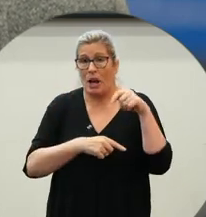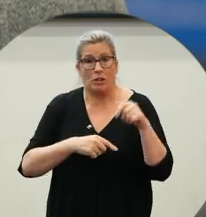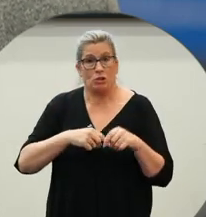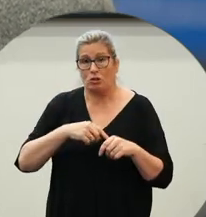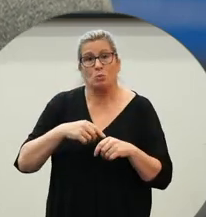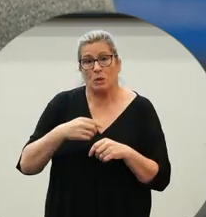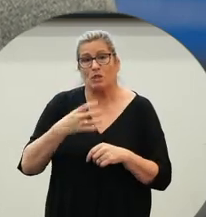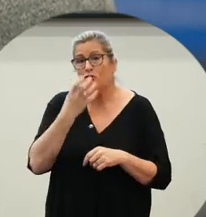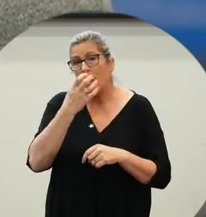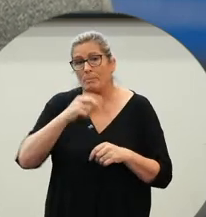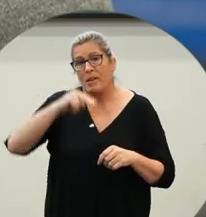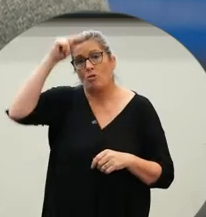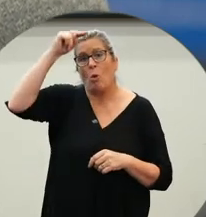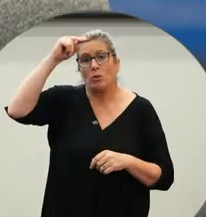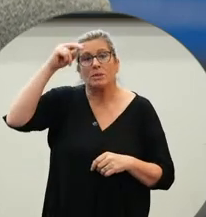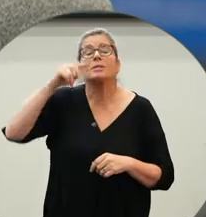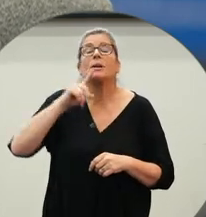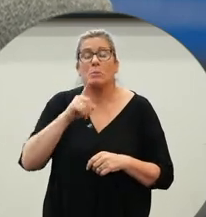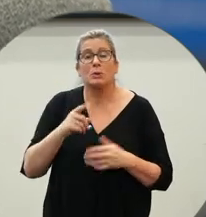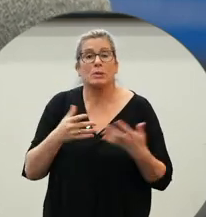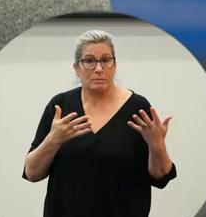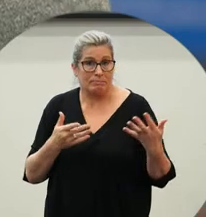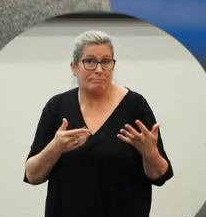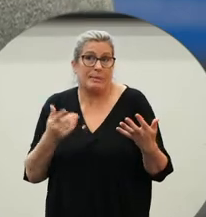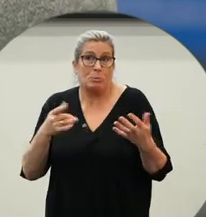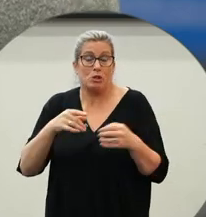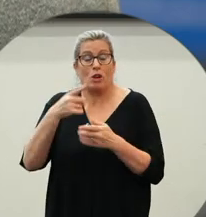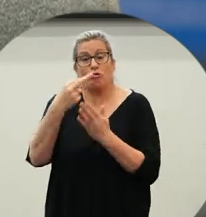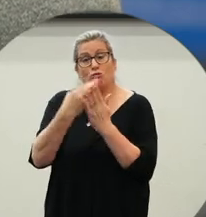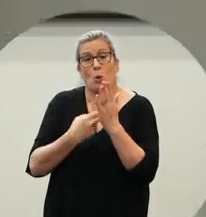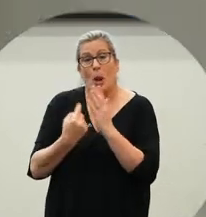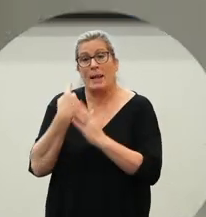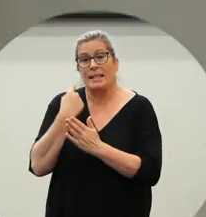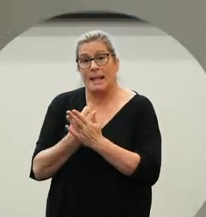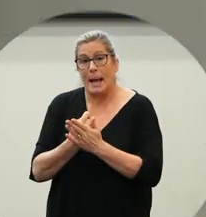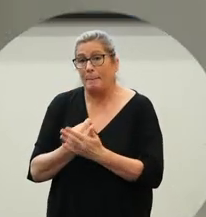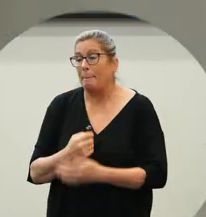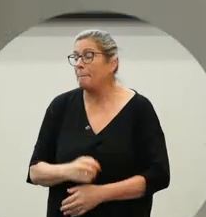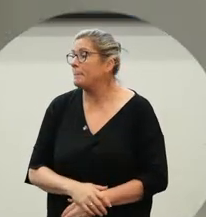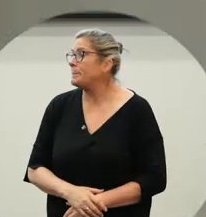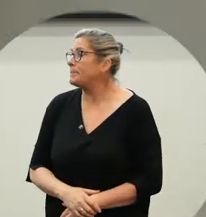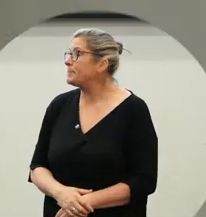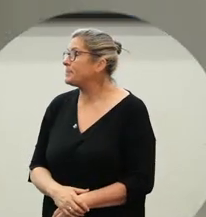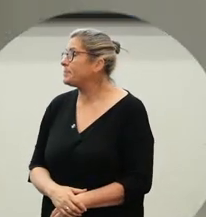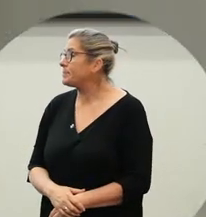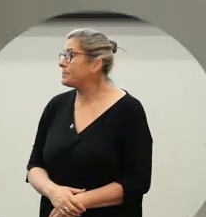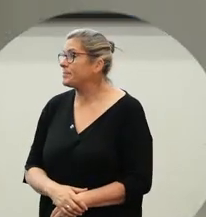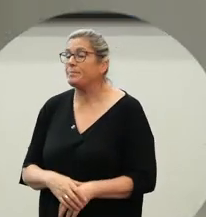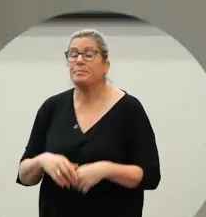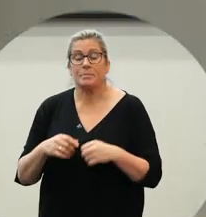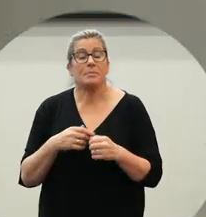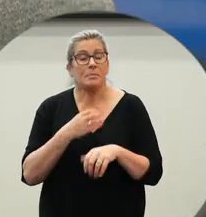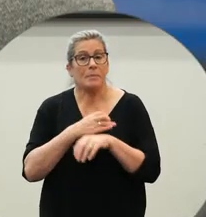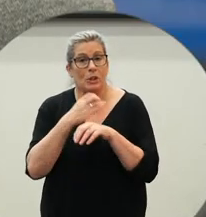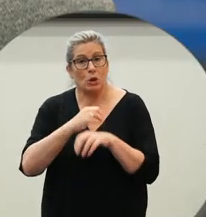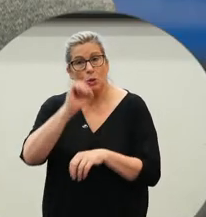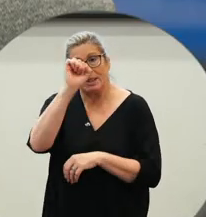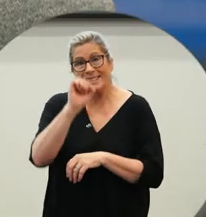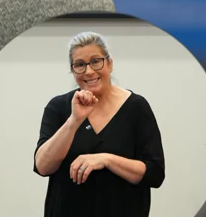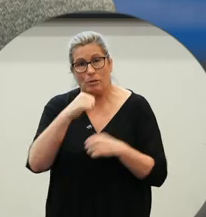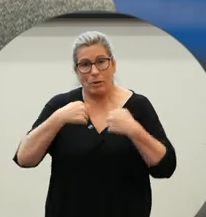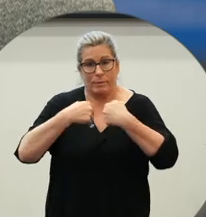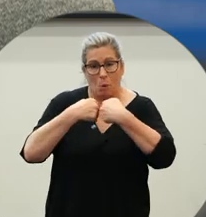north of the border, as long as they were seen as political. That was the rule at the time. So they stayed south of the border and decided to start